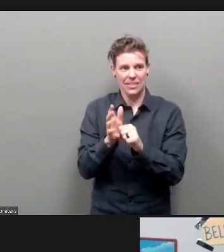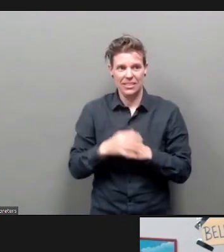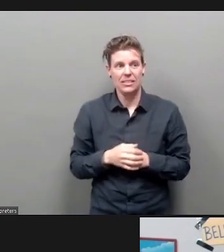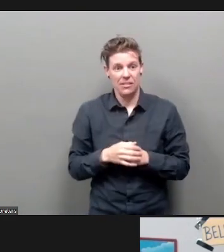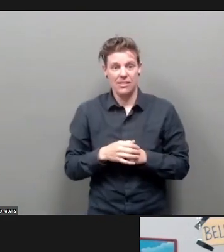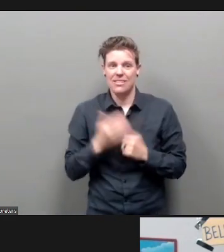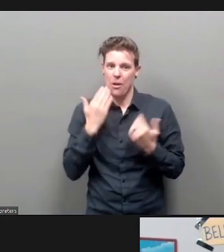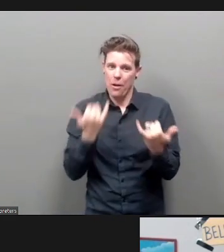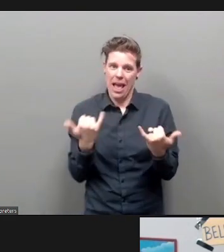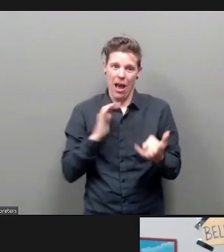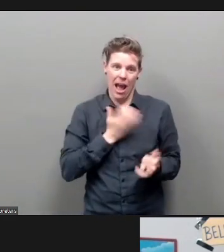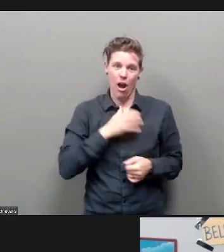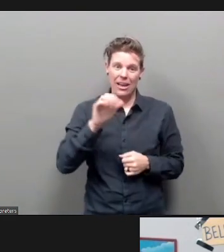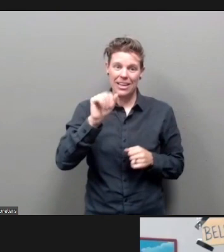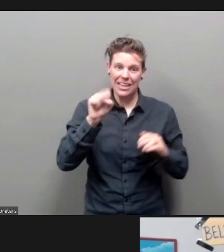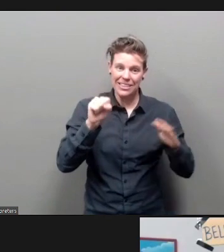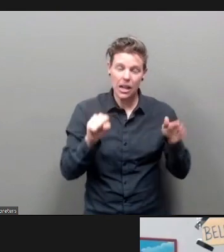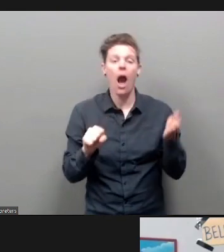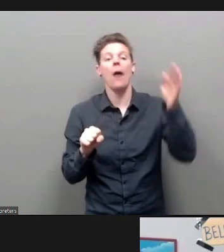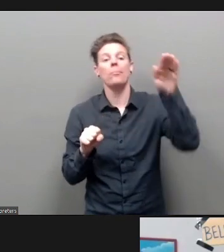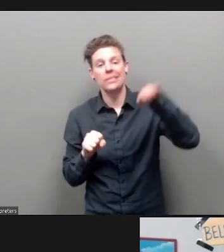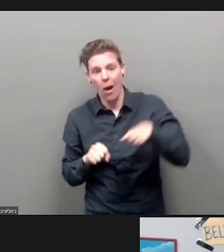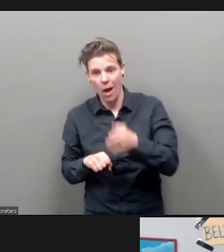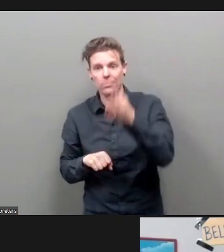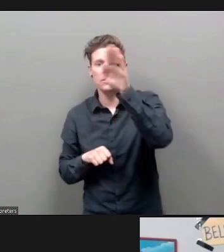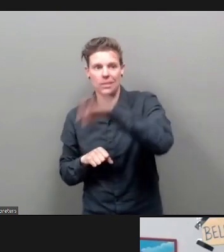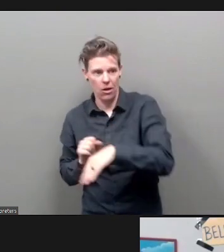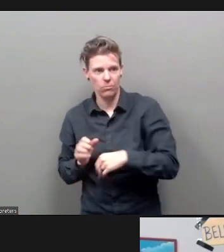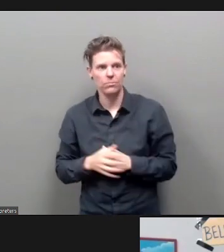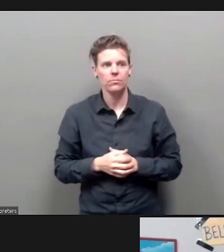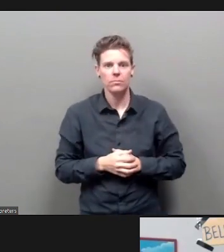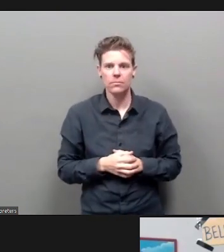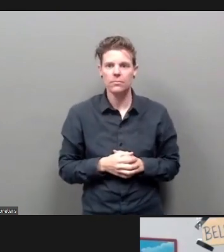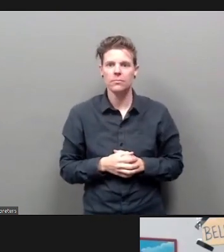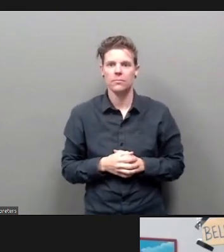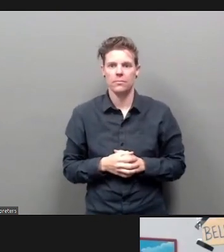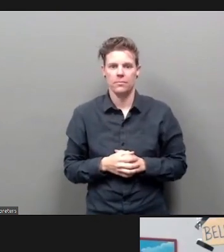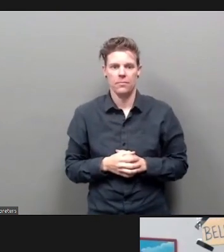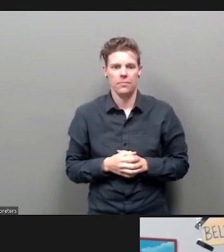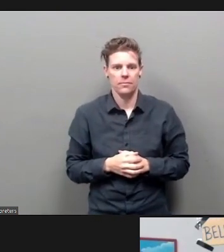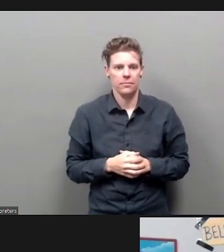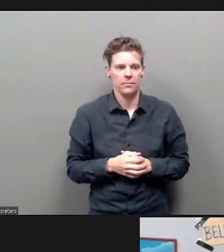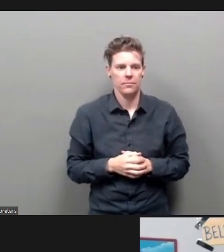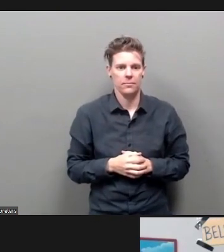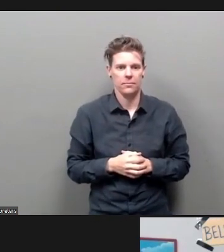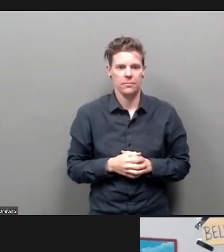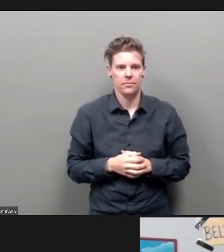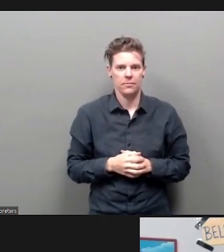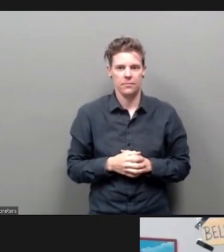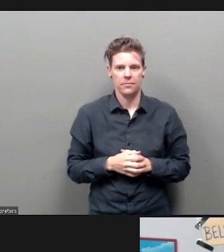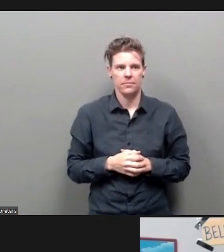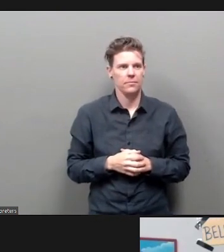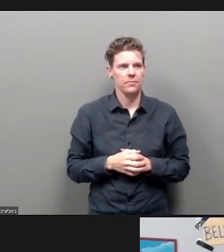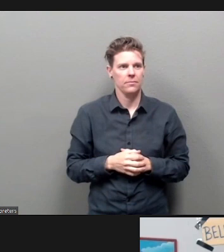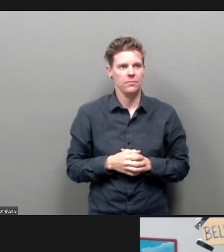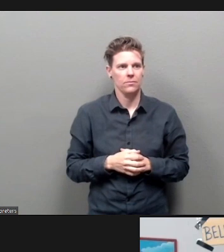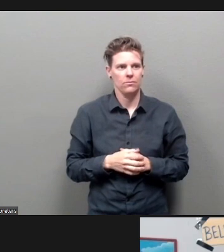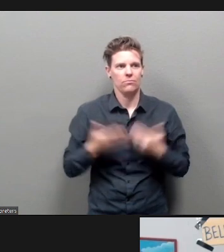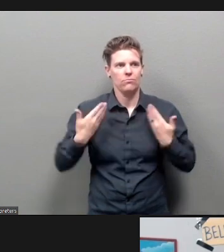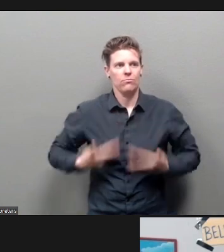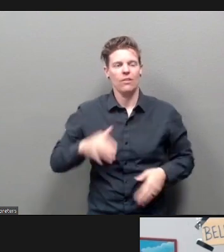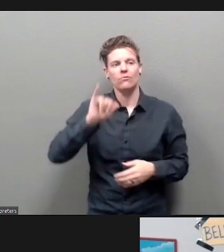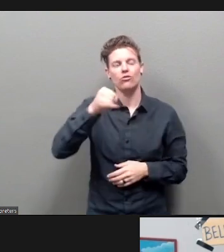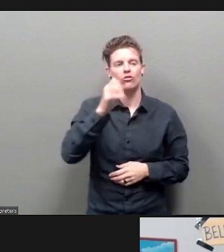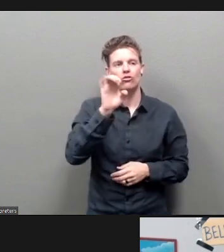Great. Next, we'll turn to Jeffrey Plant. Jeffrey, you are unmuted. Thanks, Matt. This is Jeffrey Plant with the Silver City